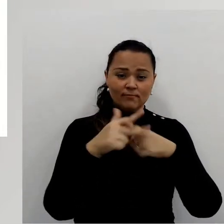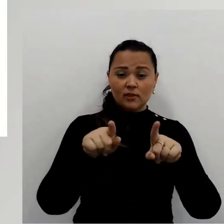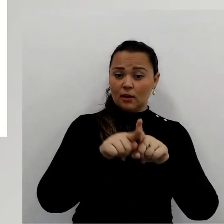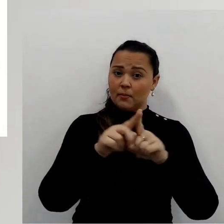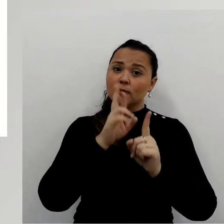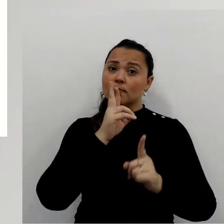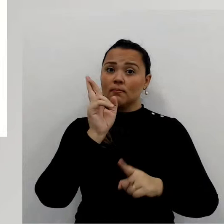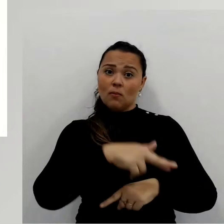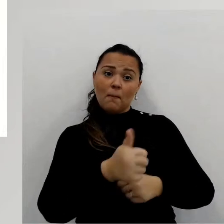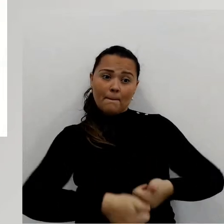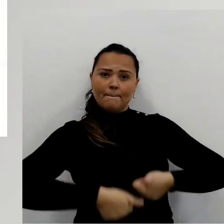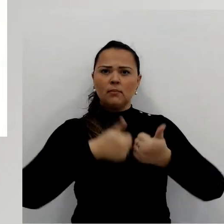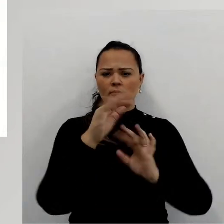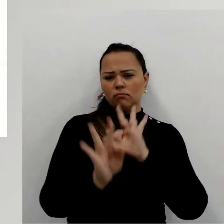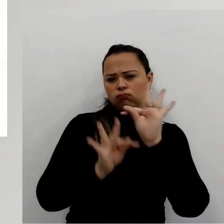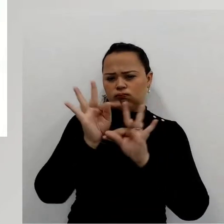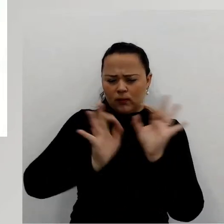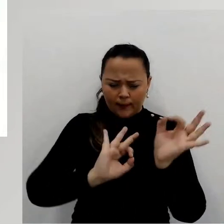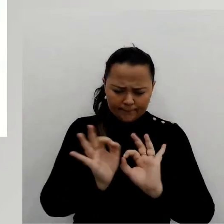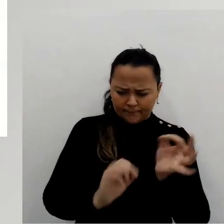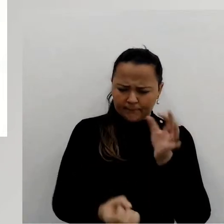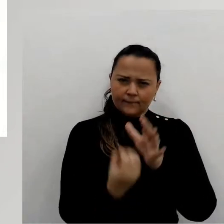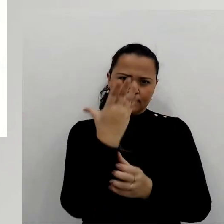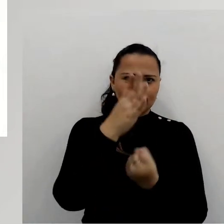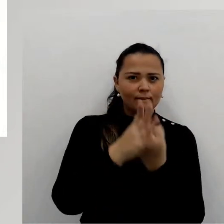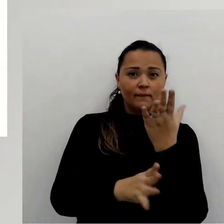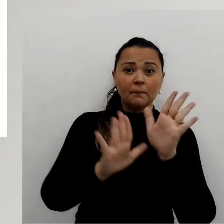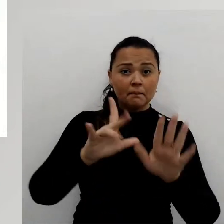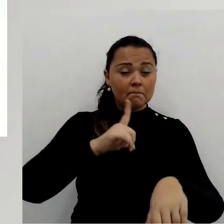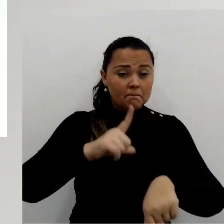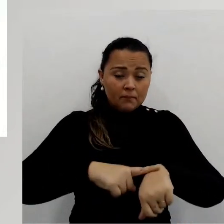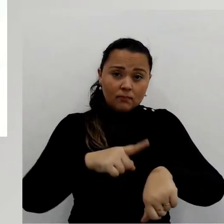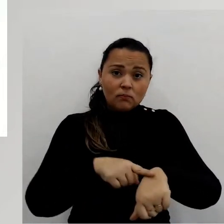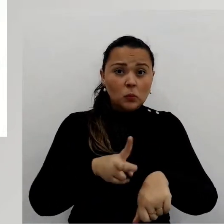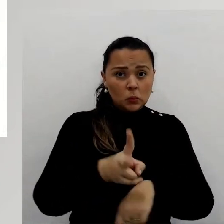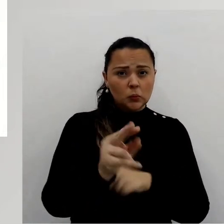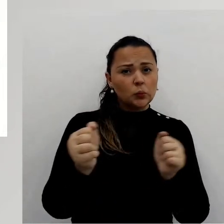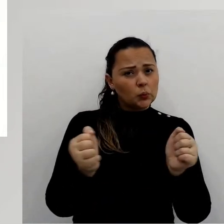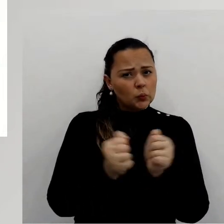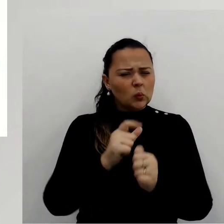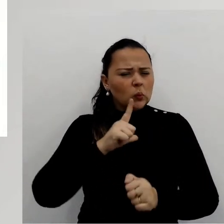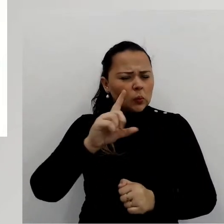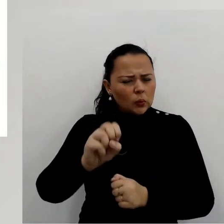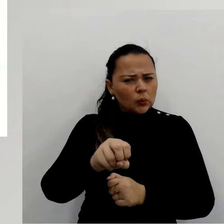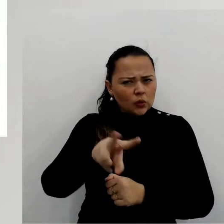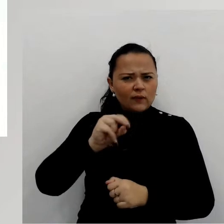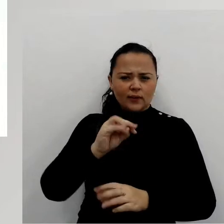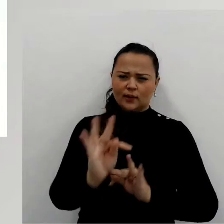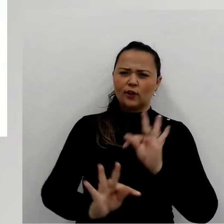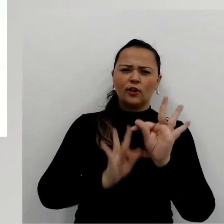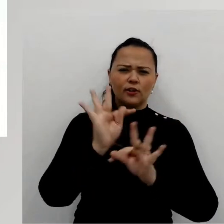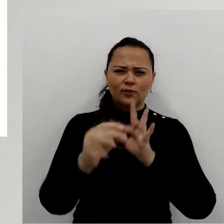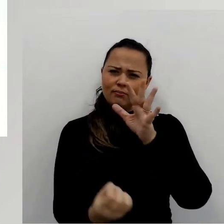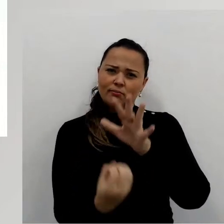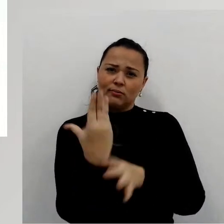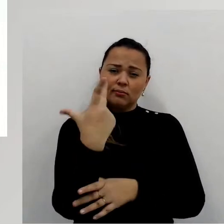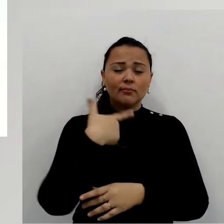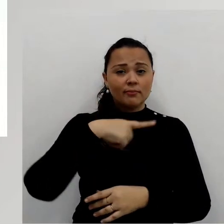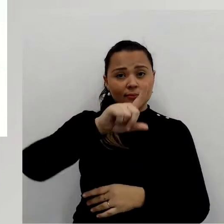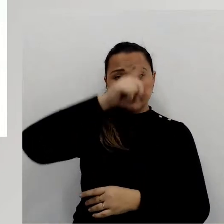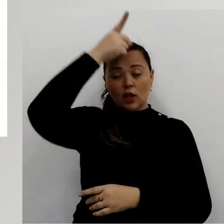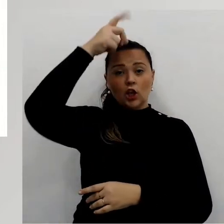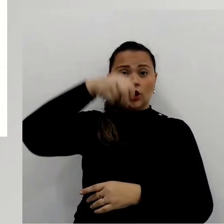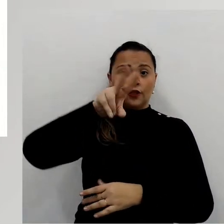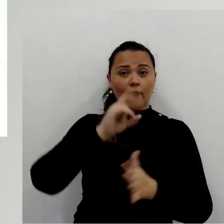same time, as the new technologies get developed, they're creating new requirements and new demands in terms of the